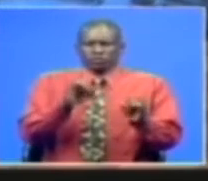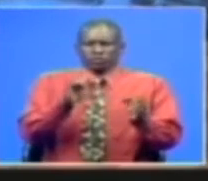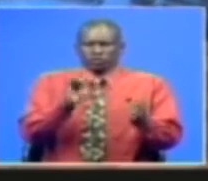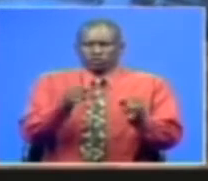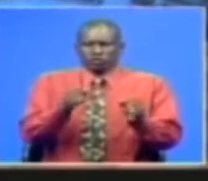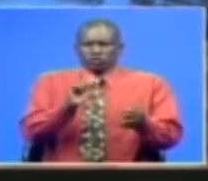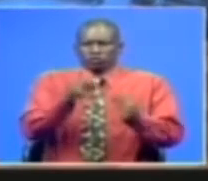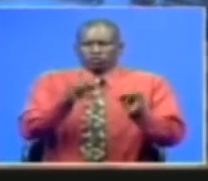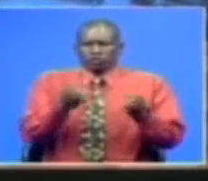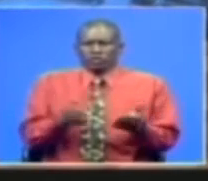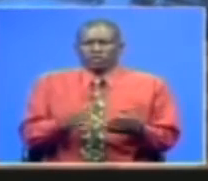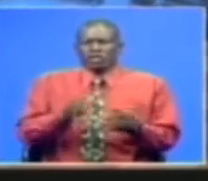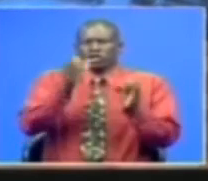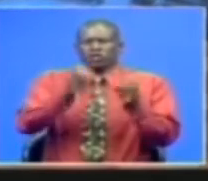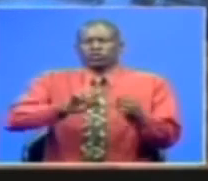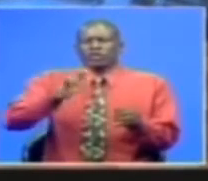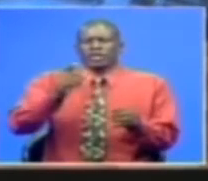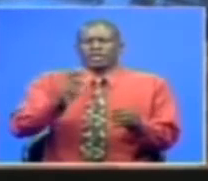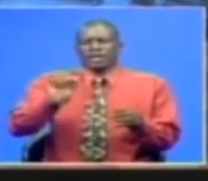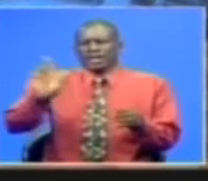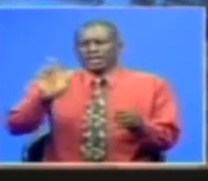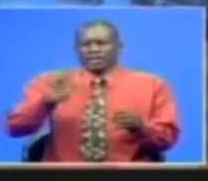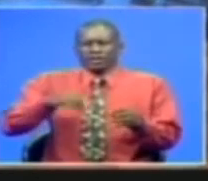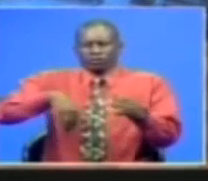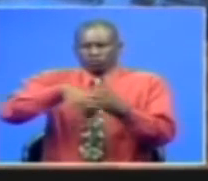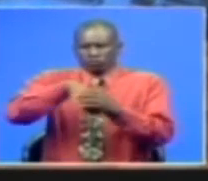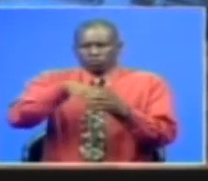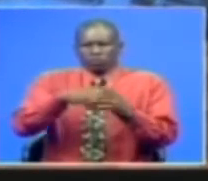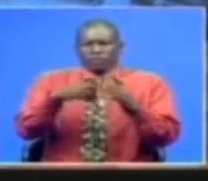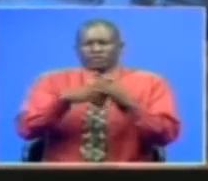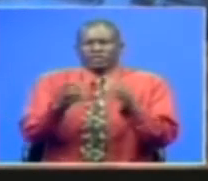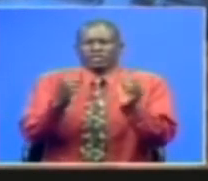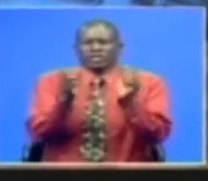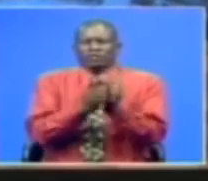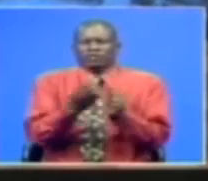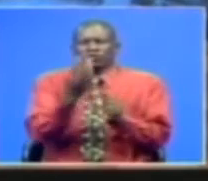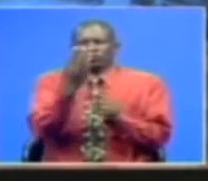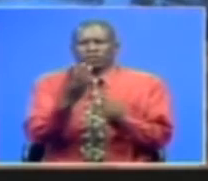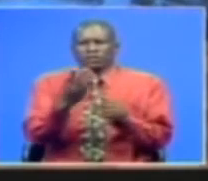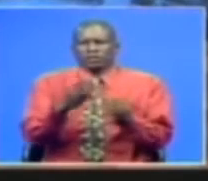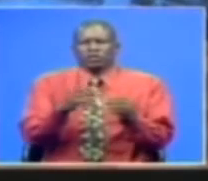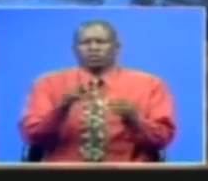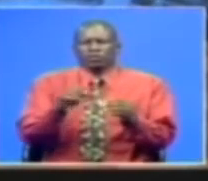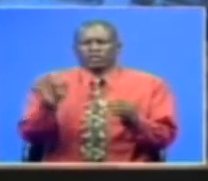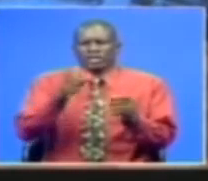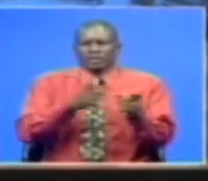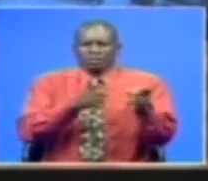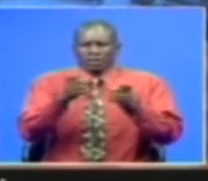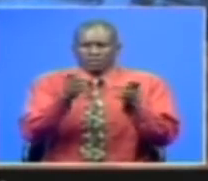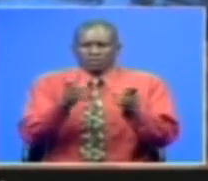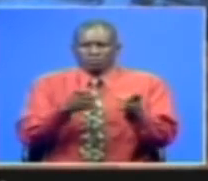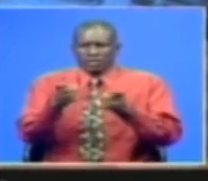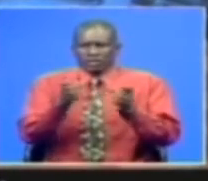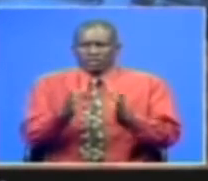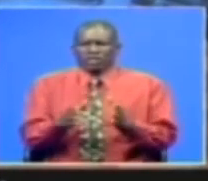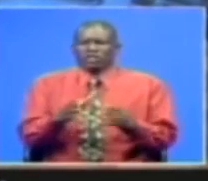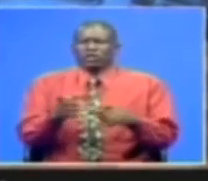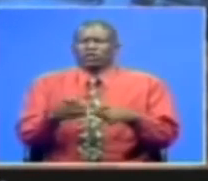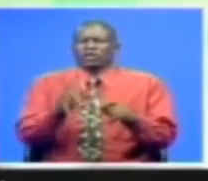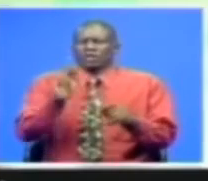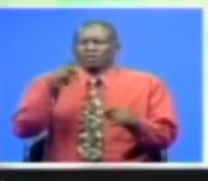The new Kenyan Premier League season will start next week on the 11th of March, according to the league management. Speaking to NTV Sport on phone, KPL